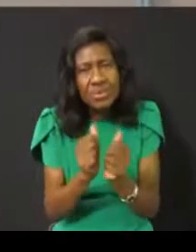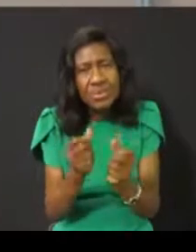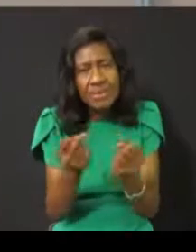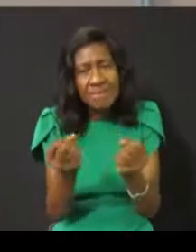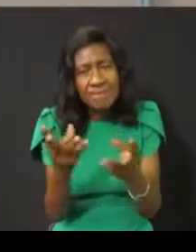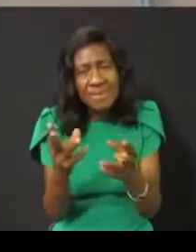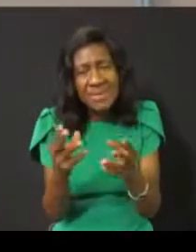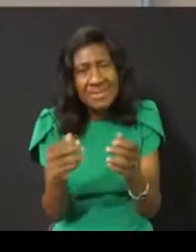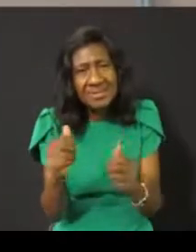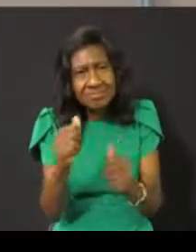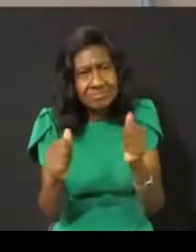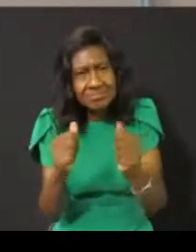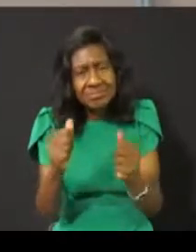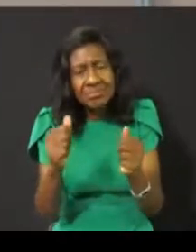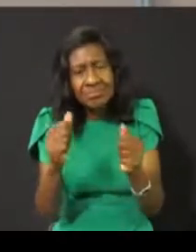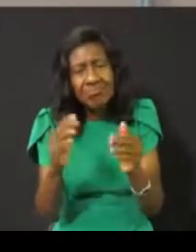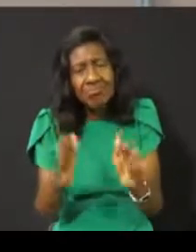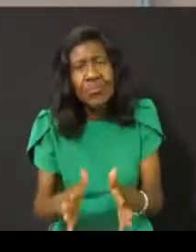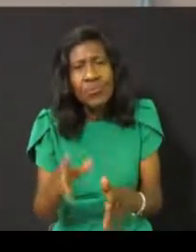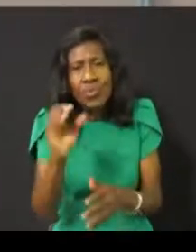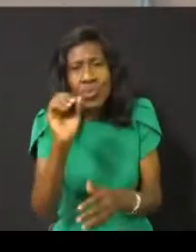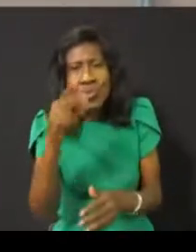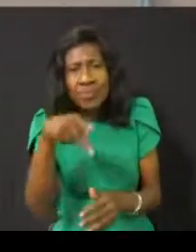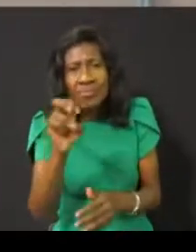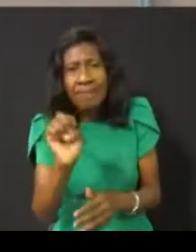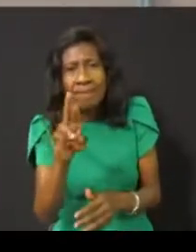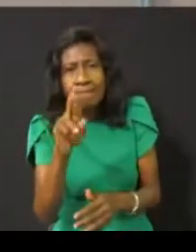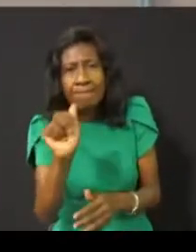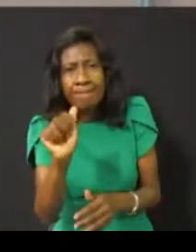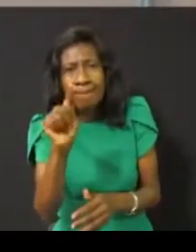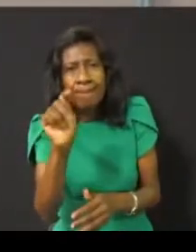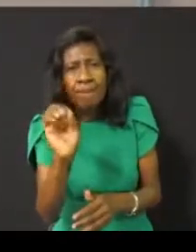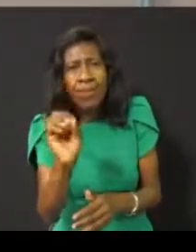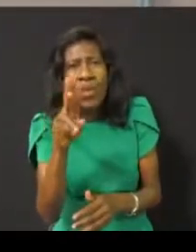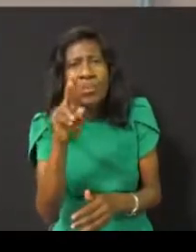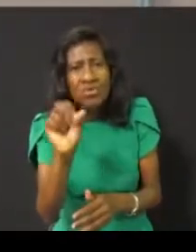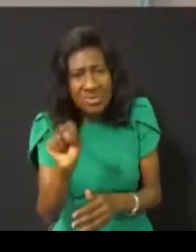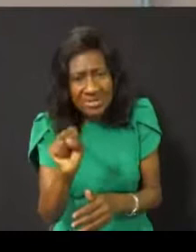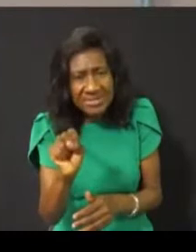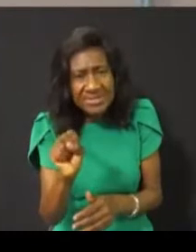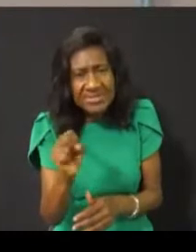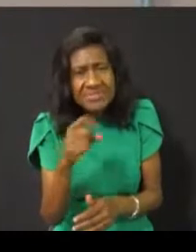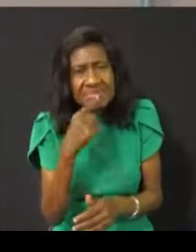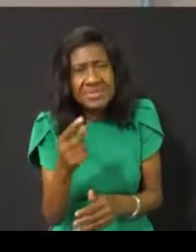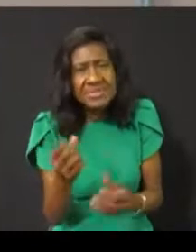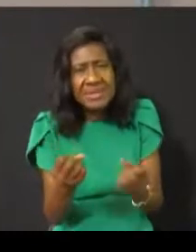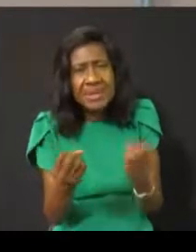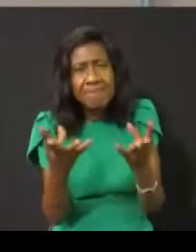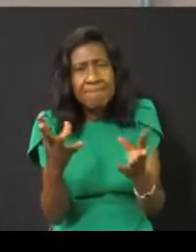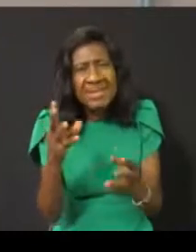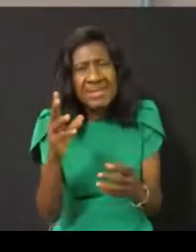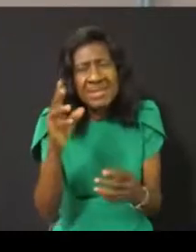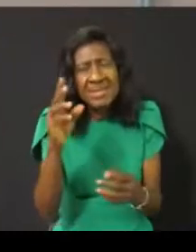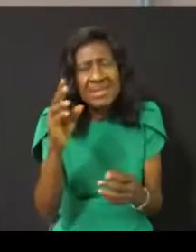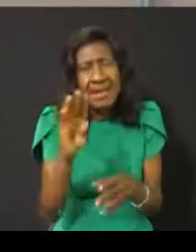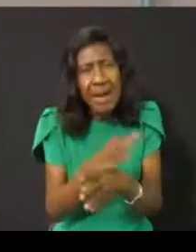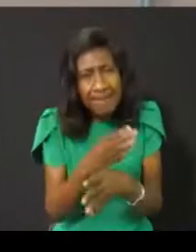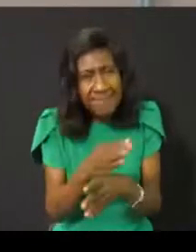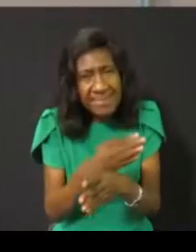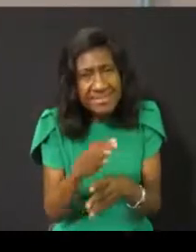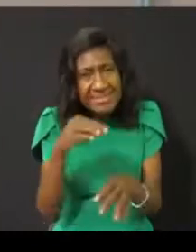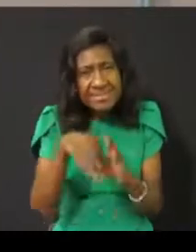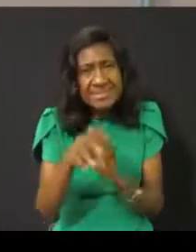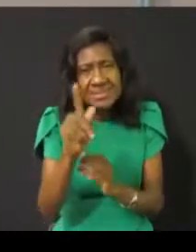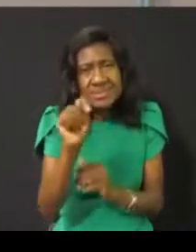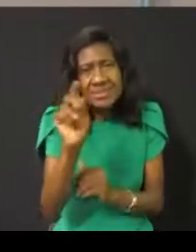competency, passion, and professionalism within the industry. Many tourism-based businesses and accommodations